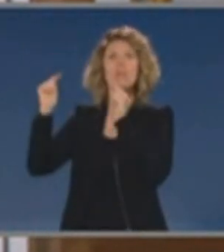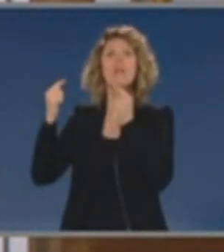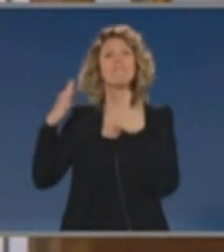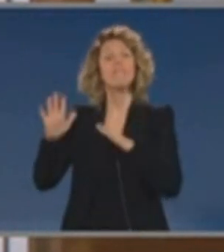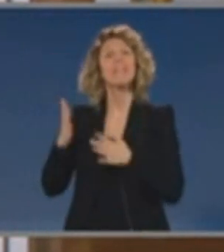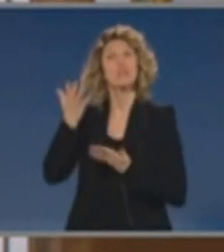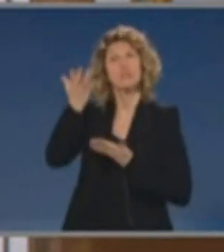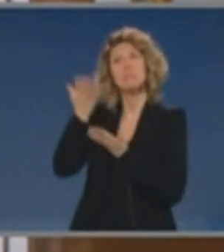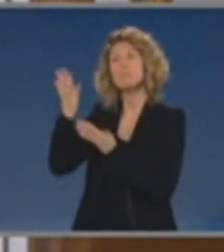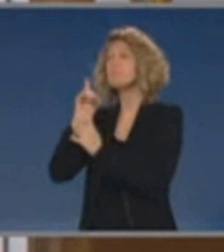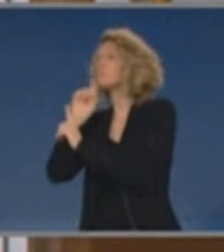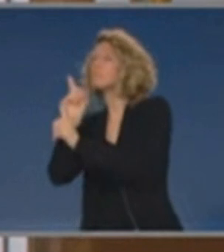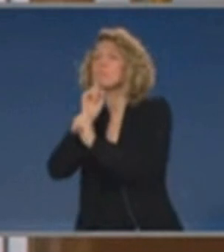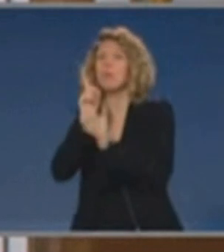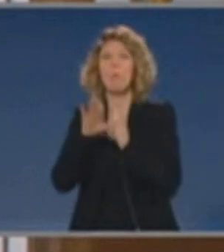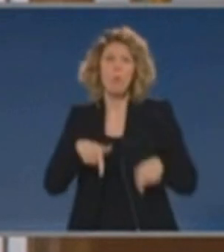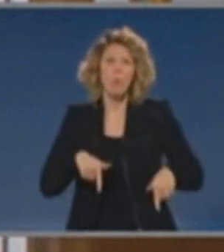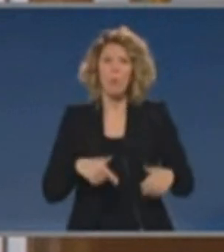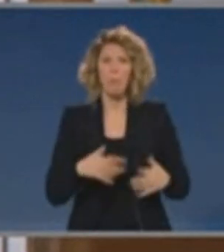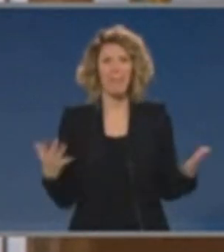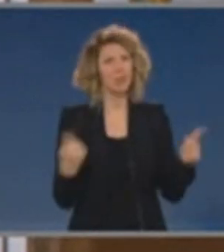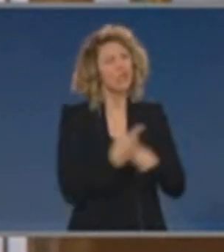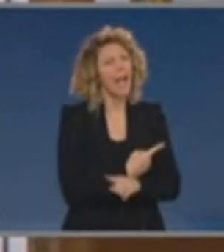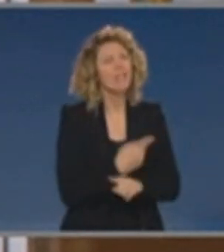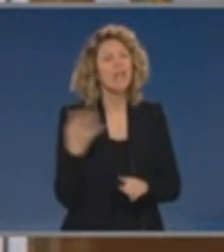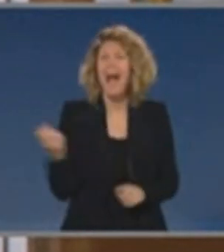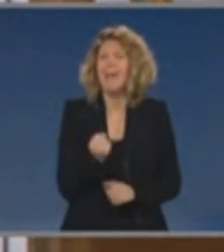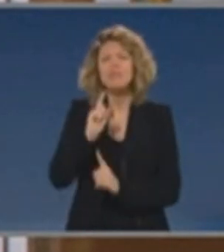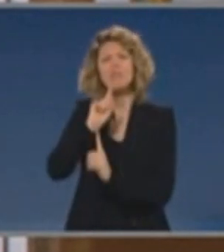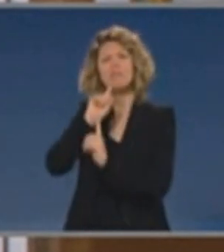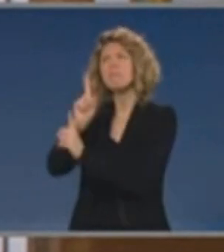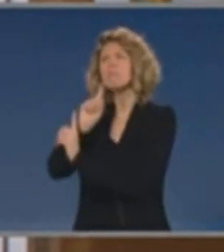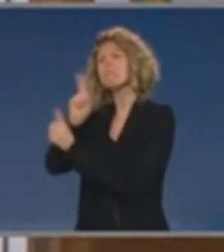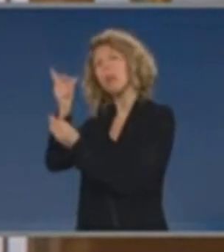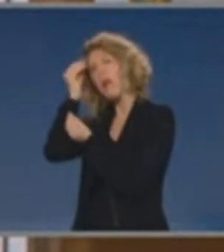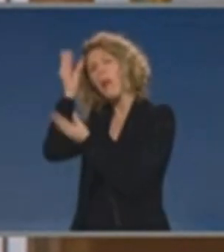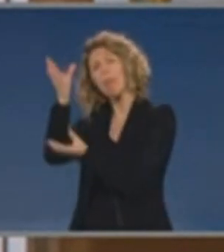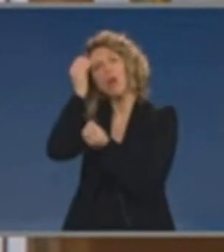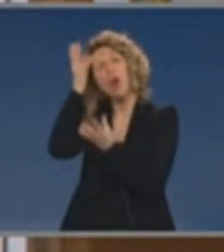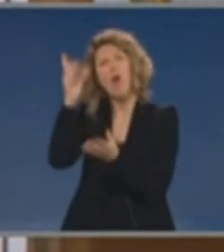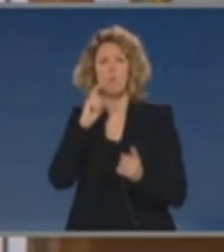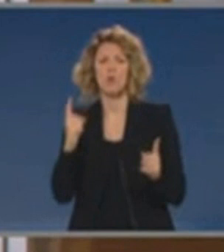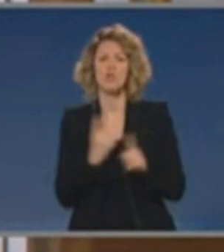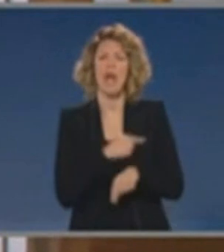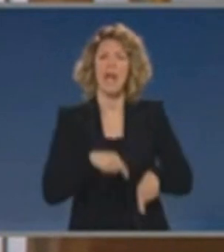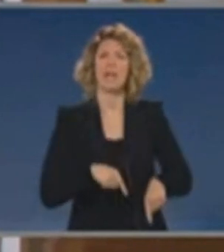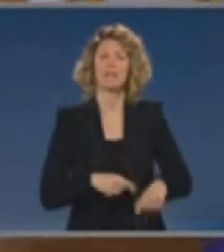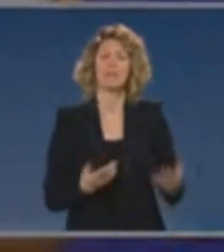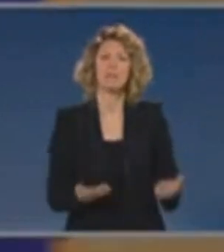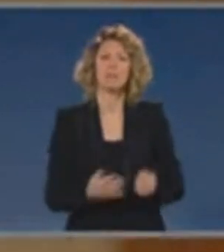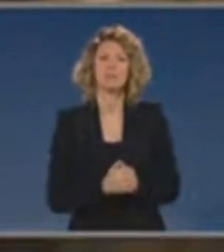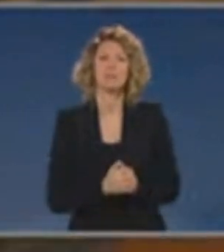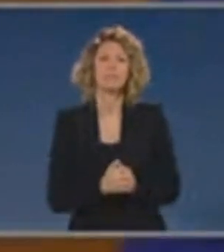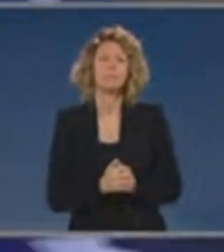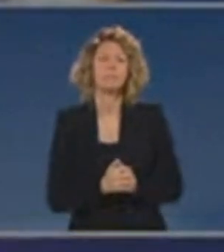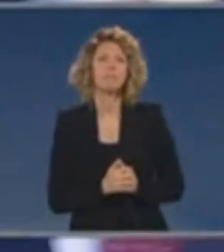and we thought, given the significance of these reforms, it was only prudent to have that, to provide that heads up to